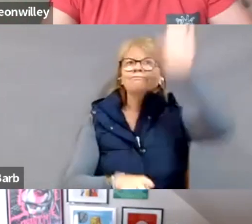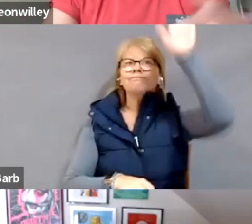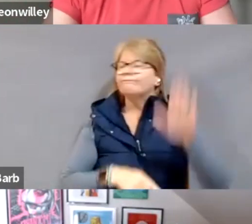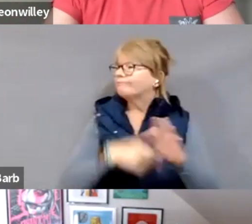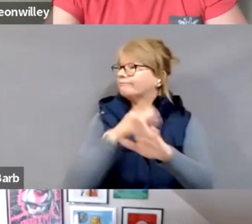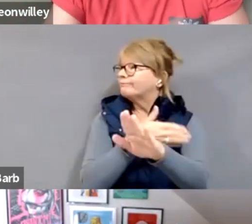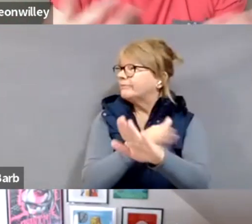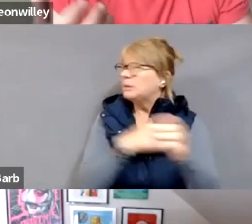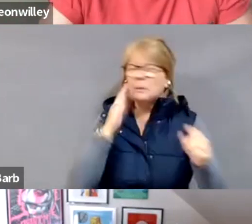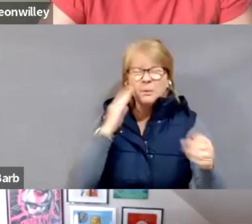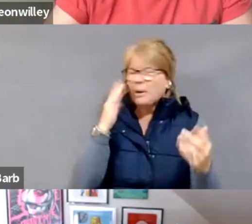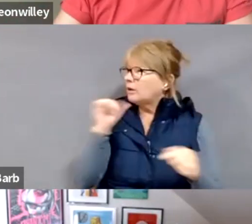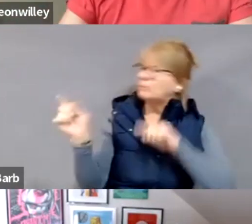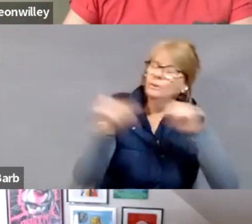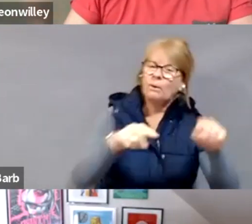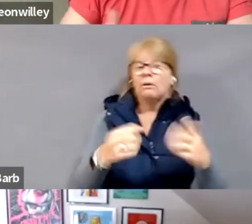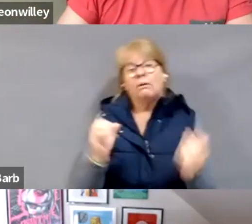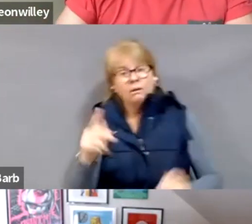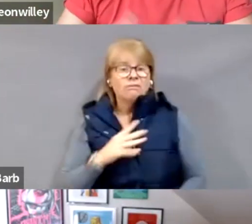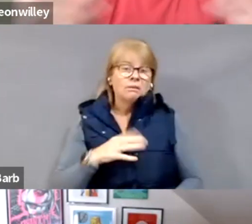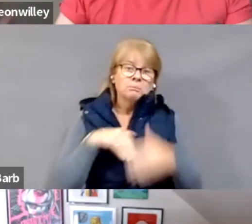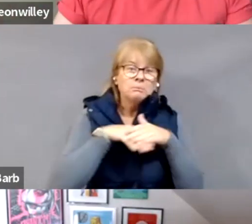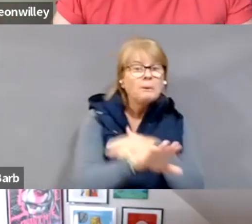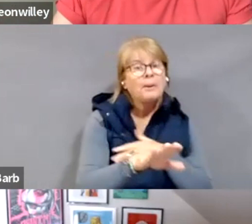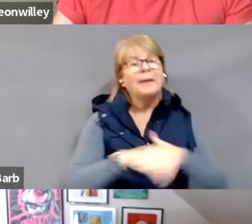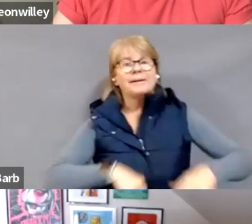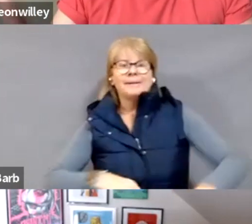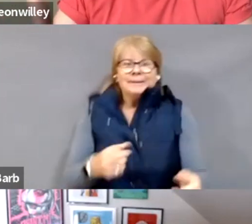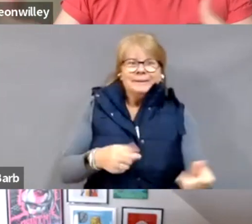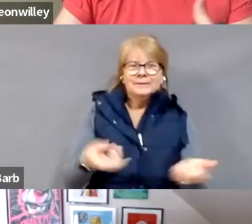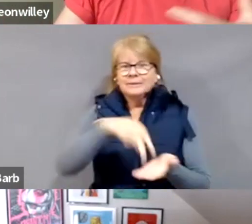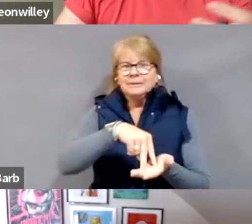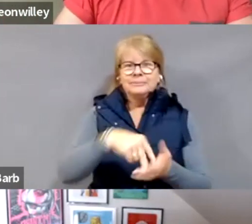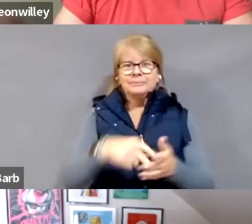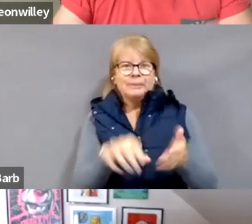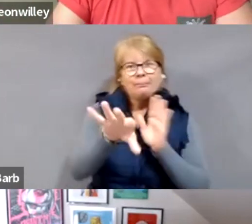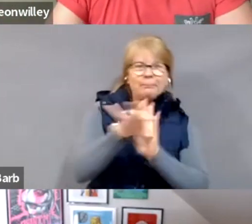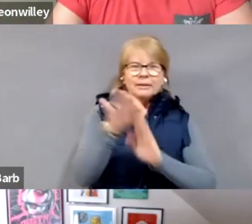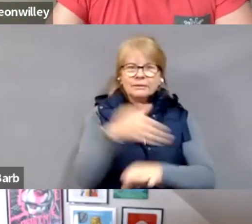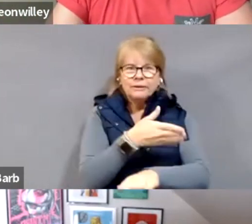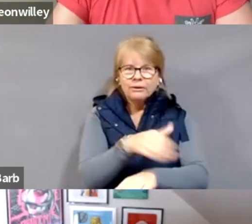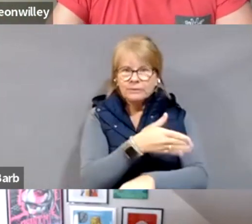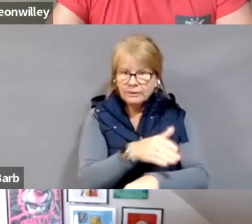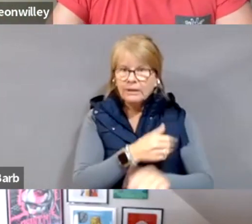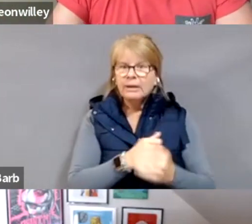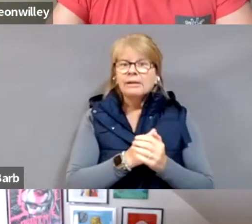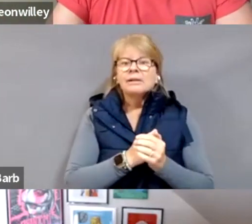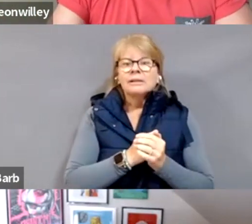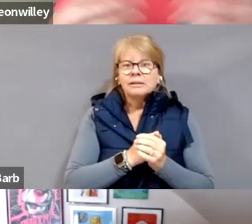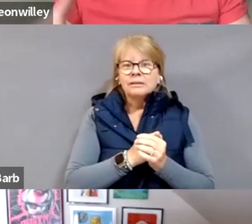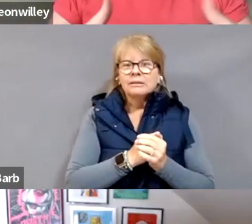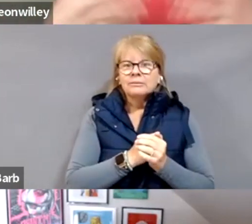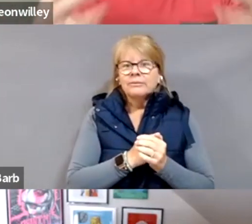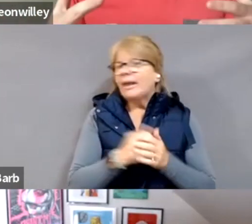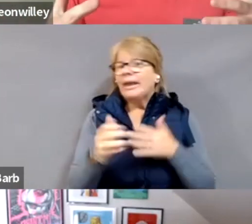auditioning for something. And I said, okay. And I went in and I tried to do my best and I would pick a song. And at